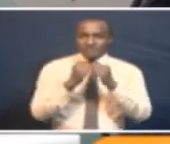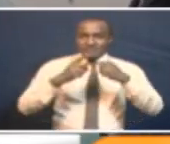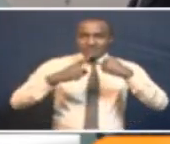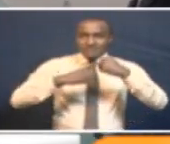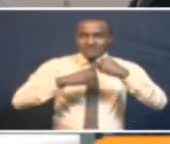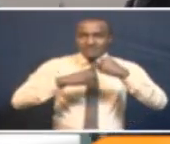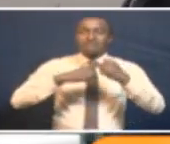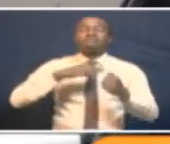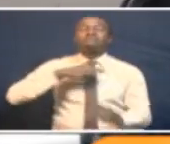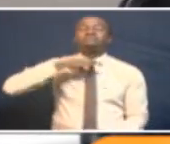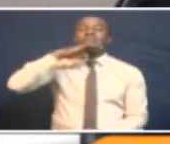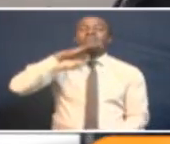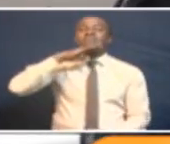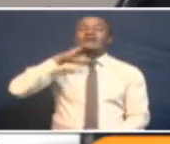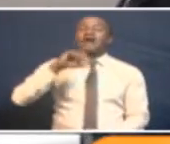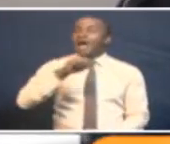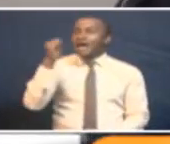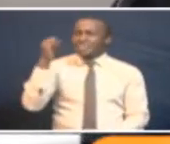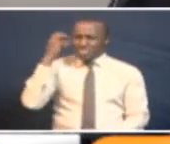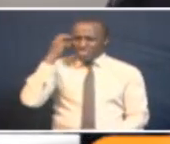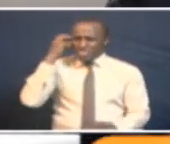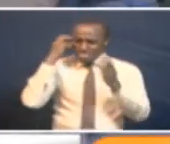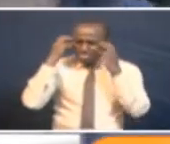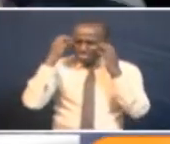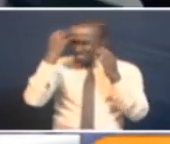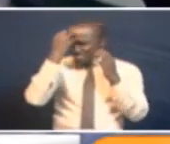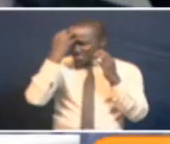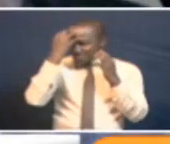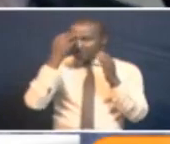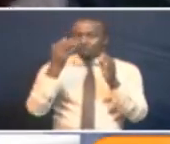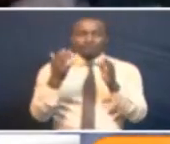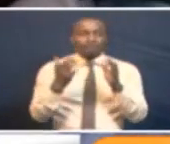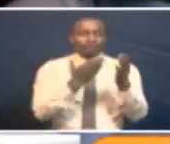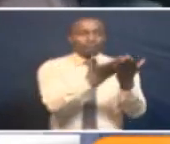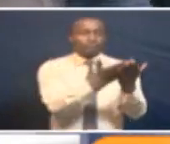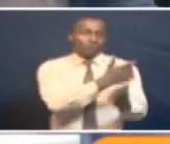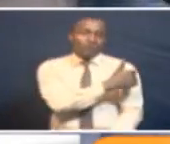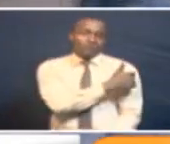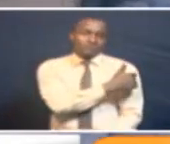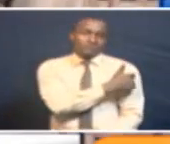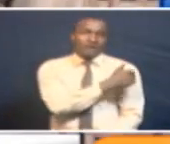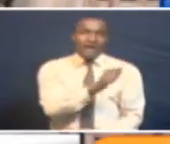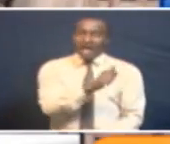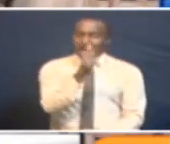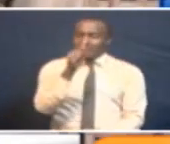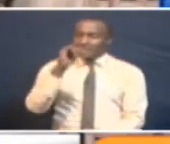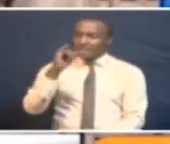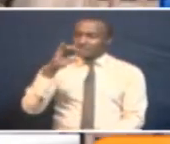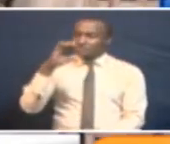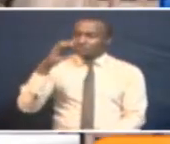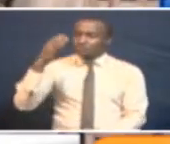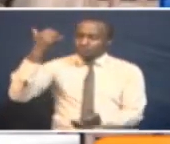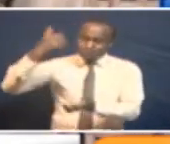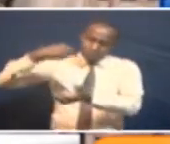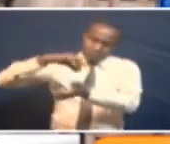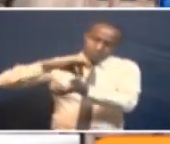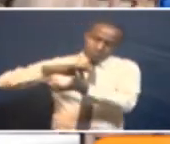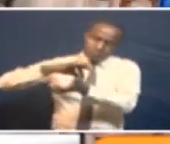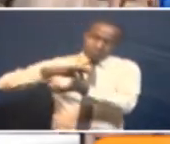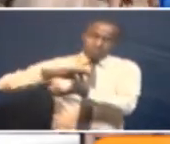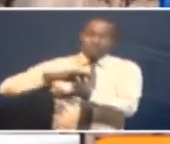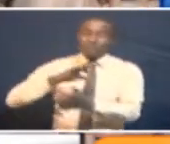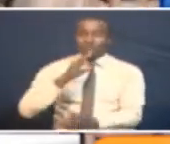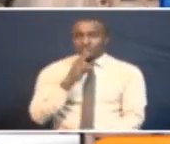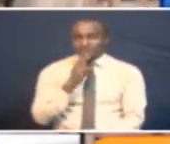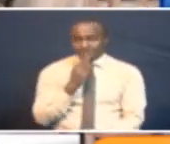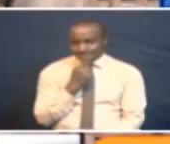with many injured in the incident, still in hospital and some in the intensive care unit. With news of investigations into the cause of